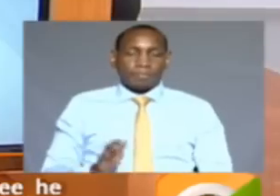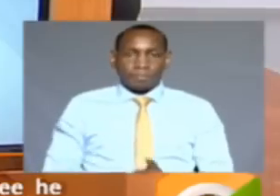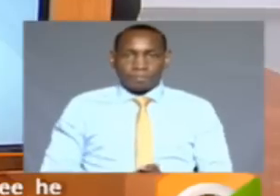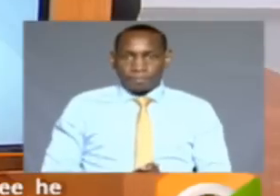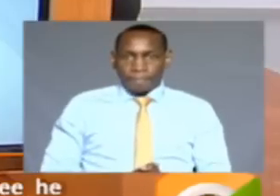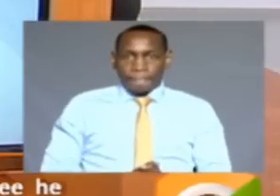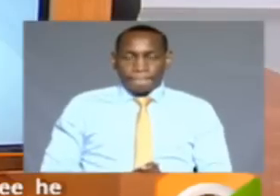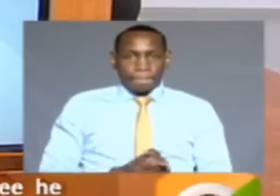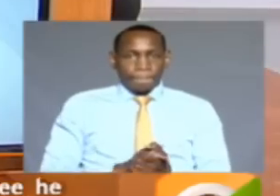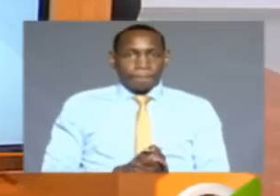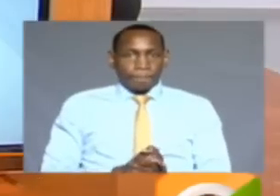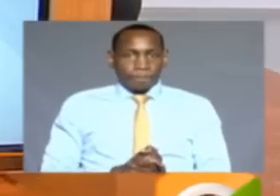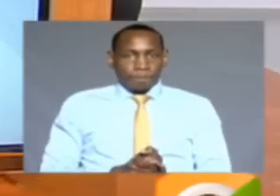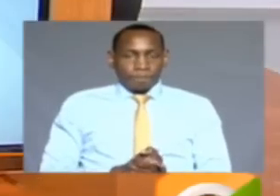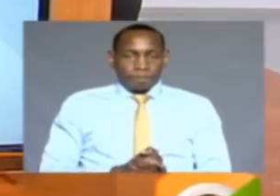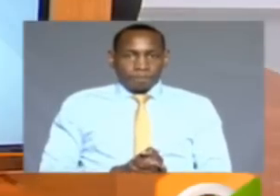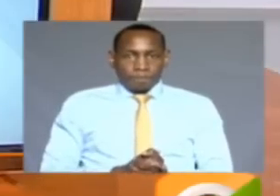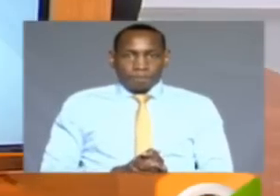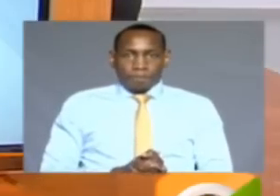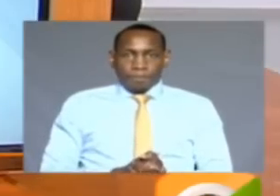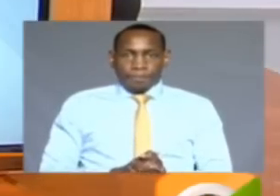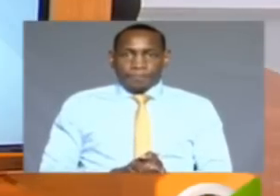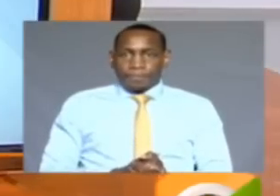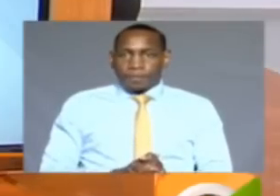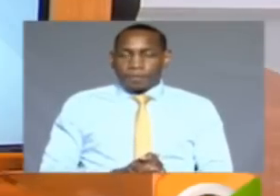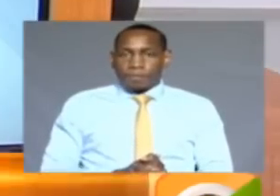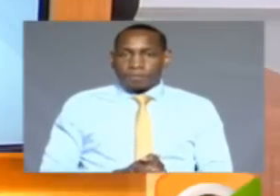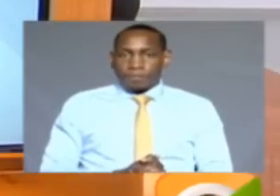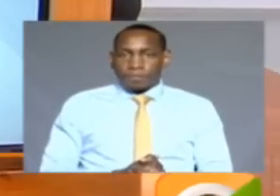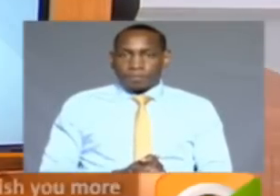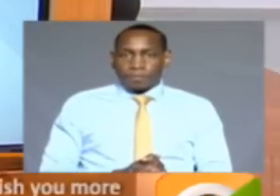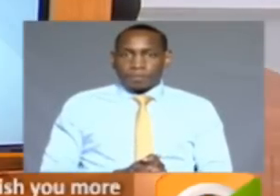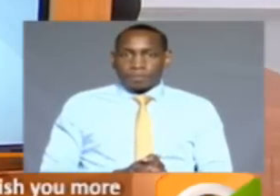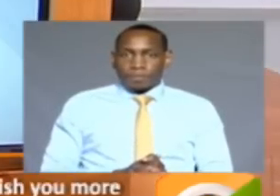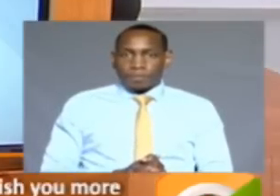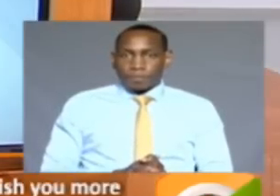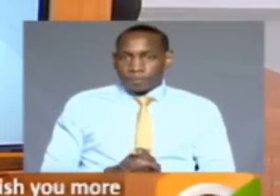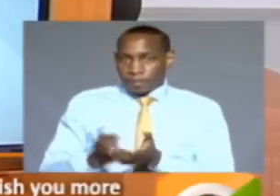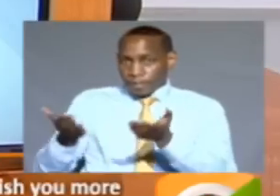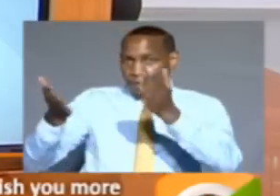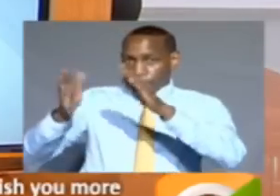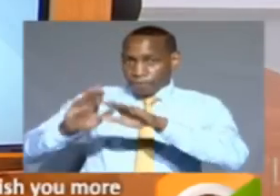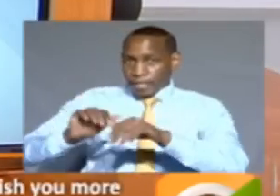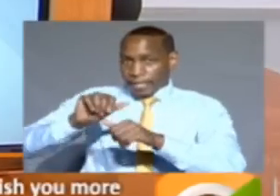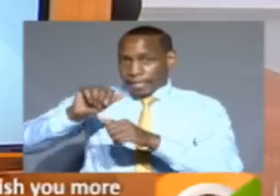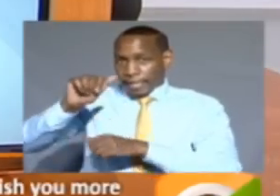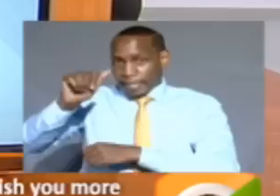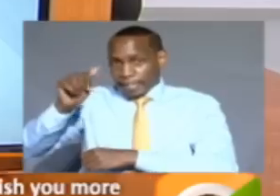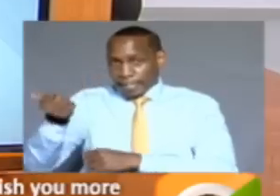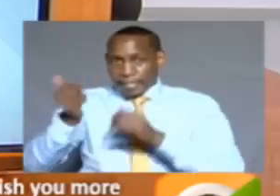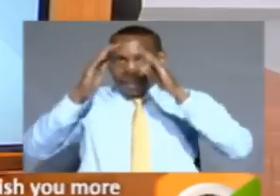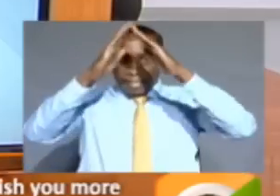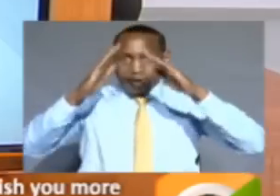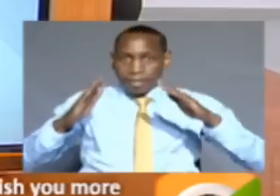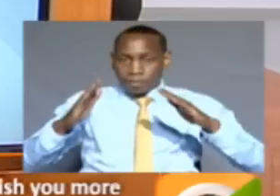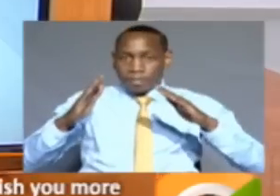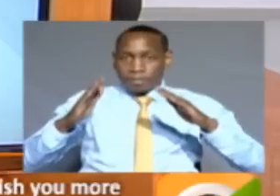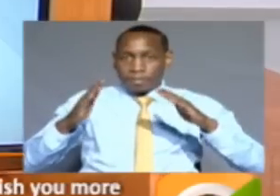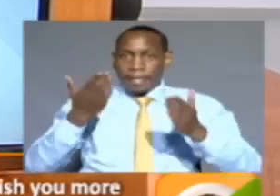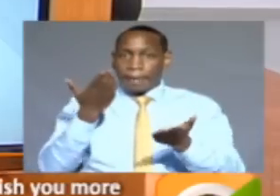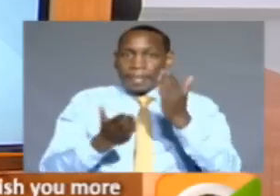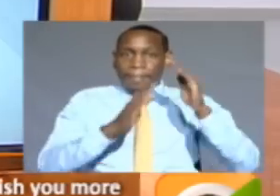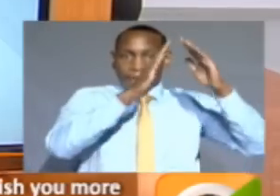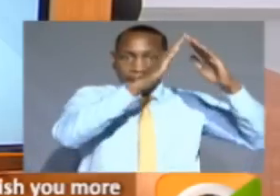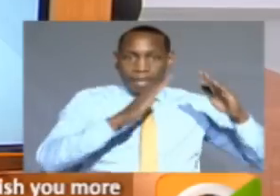Mm-hmm. Wow. Interesting. Yeah. Mm-hmm. But as you speak about crumbling, there's also another house, or is it